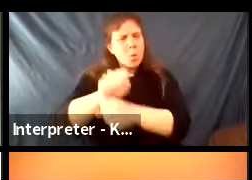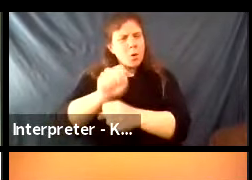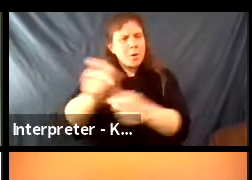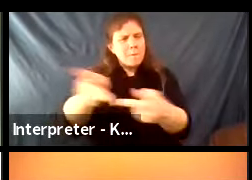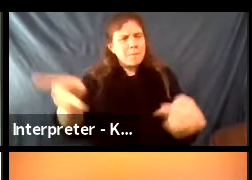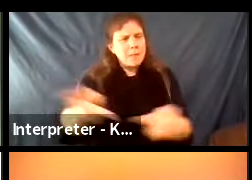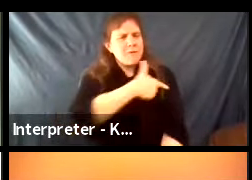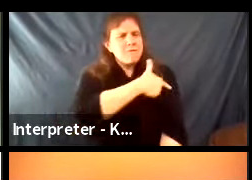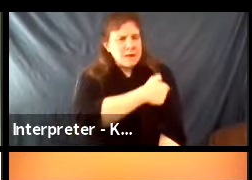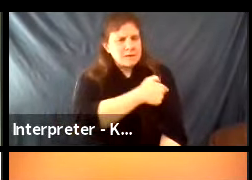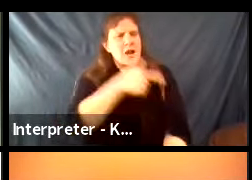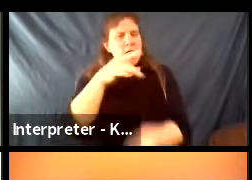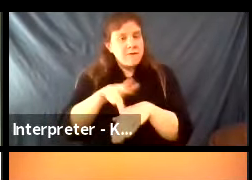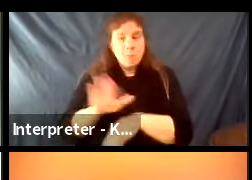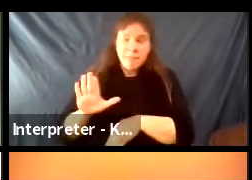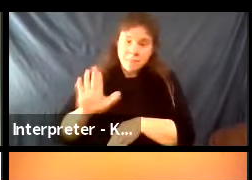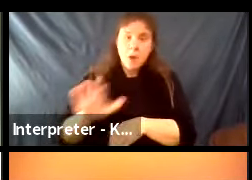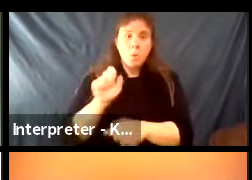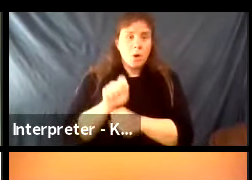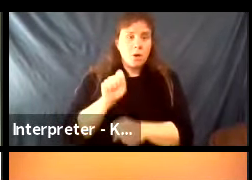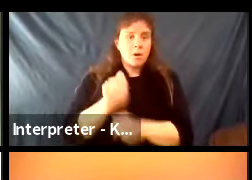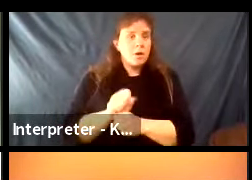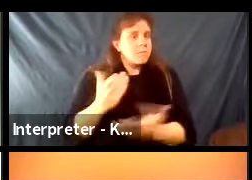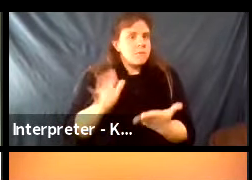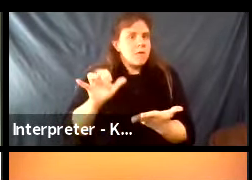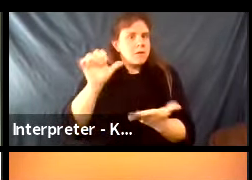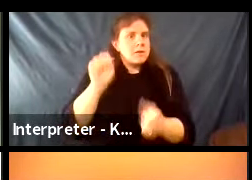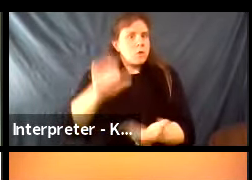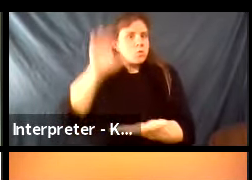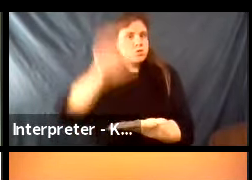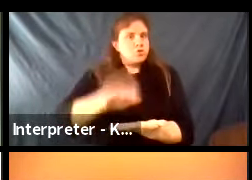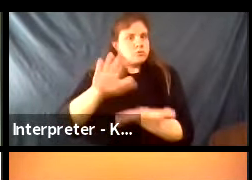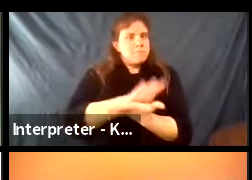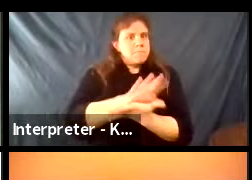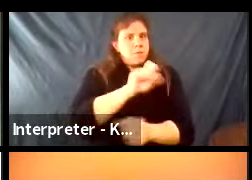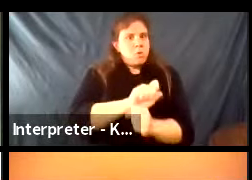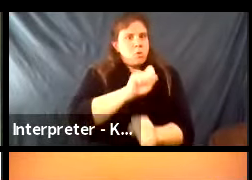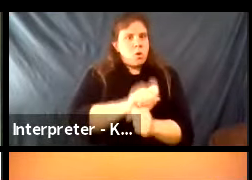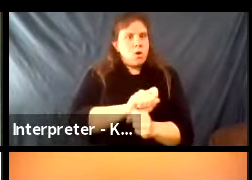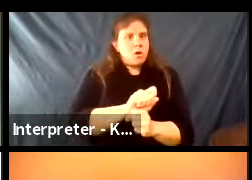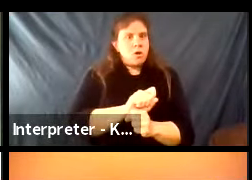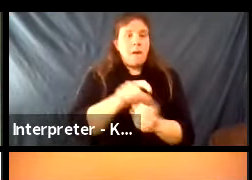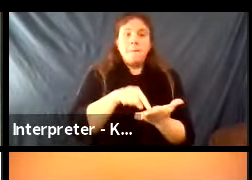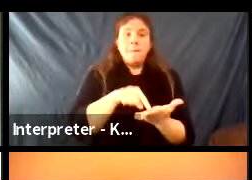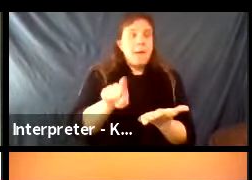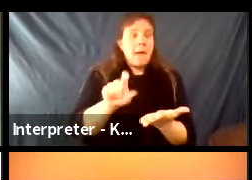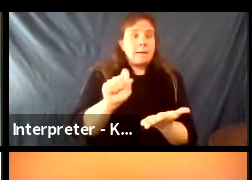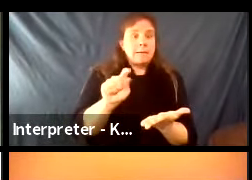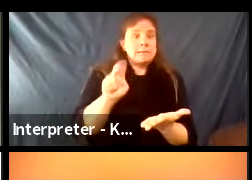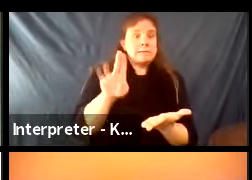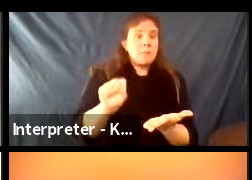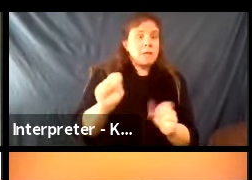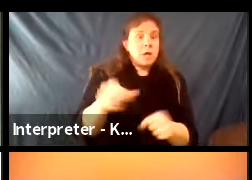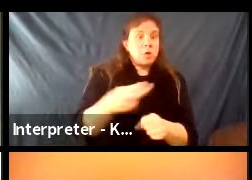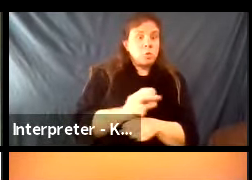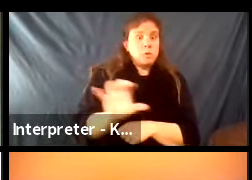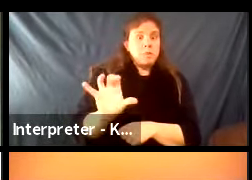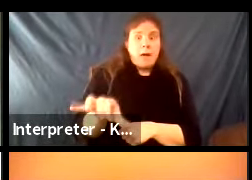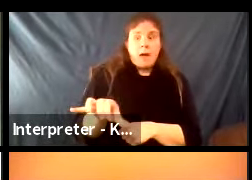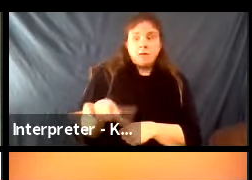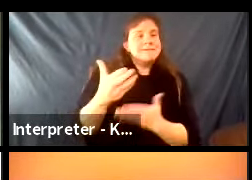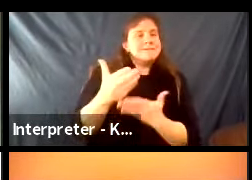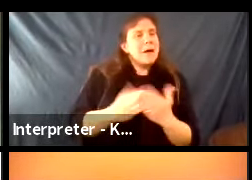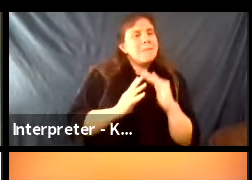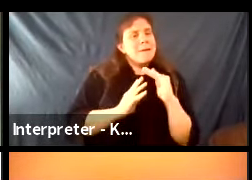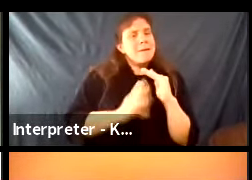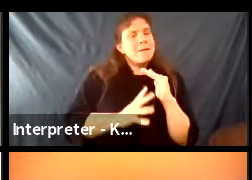that mean that we could reduce maybe some of the paperwork necessary, whether it's pay stubs, that some of our immigrant workers may not be